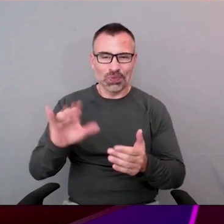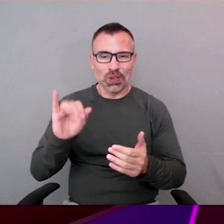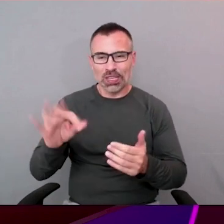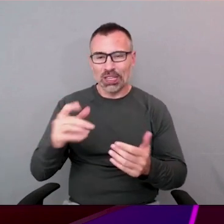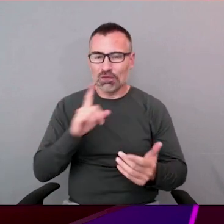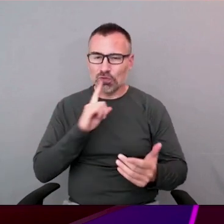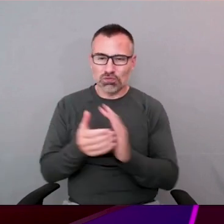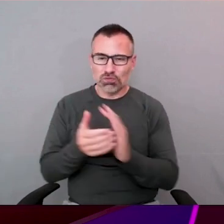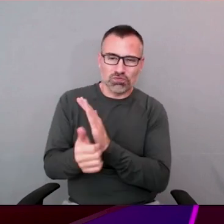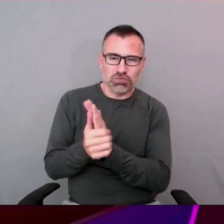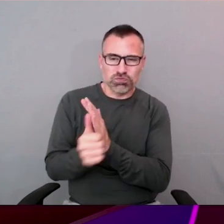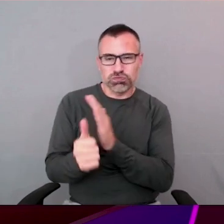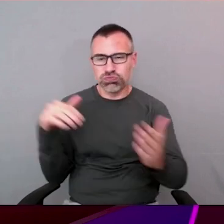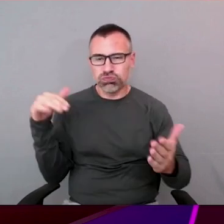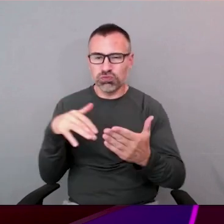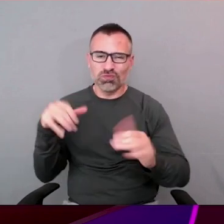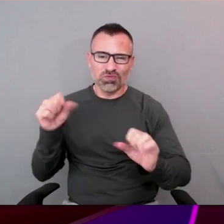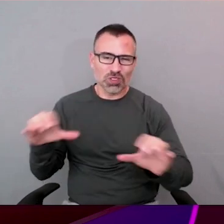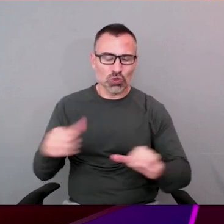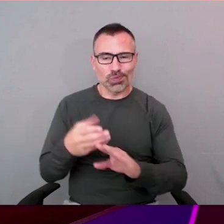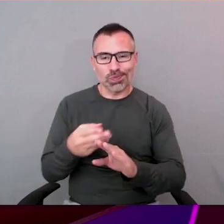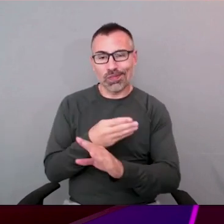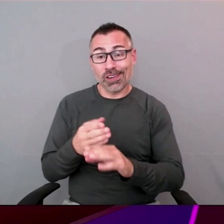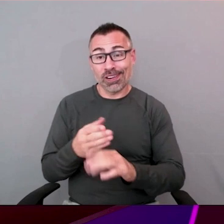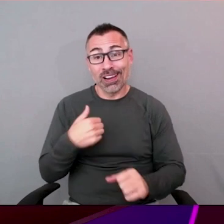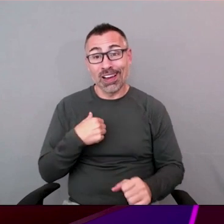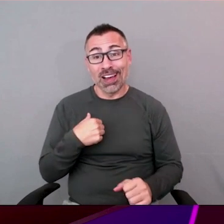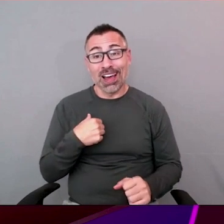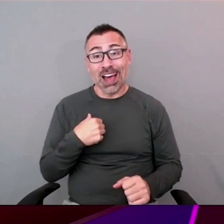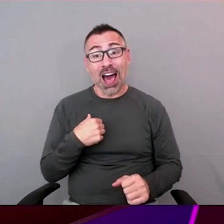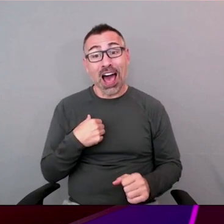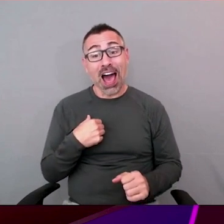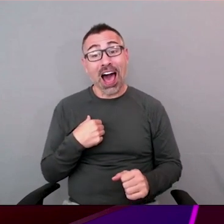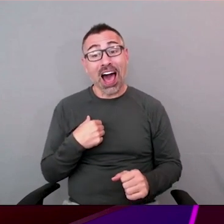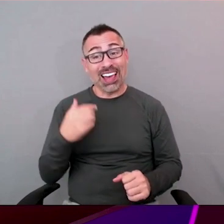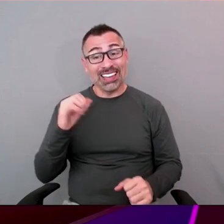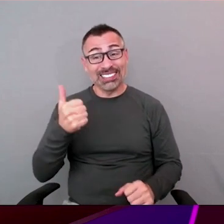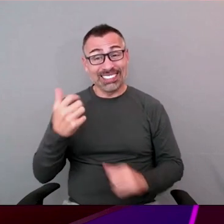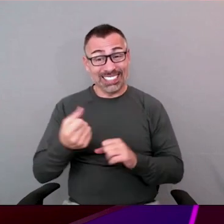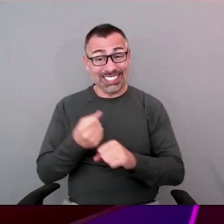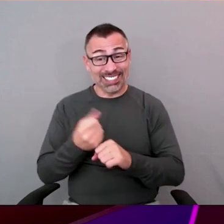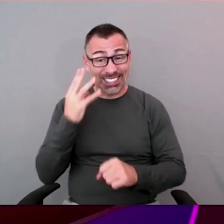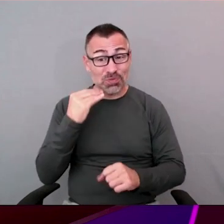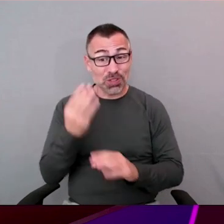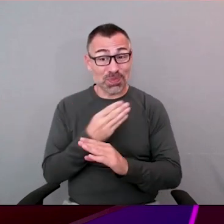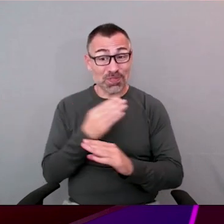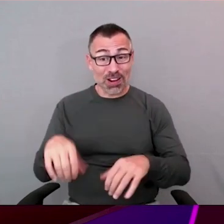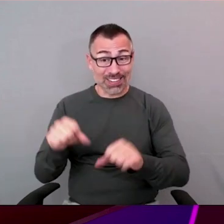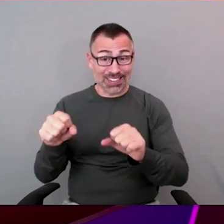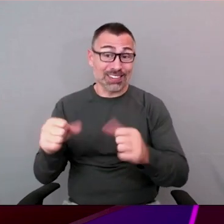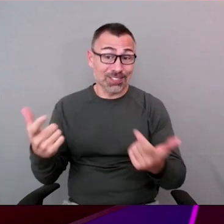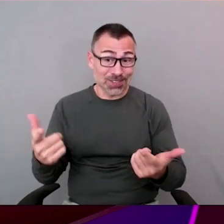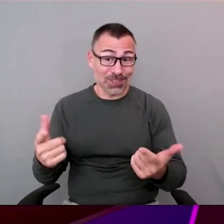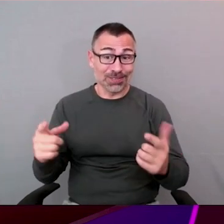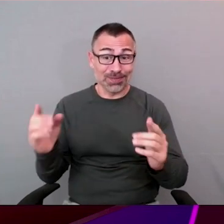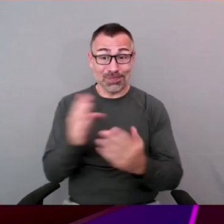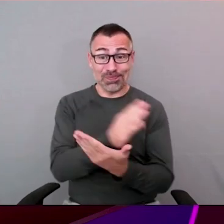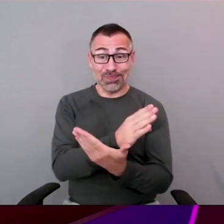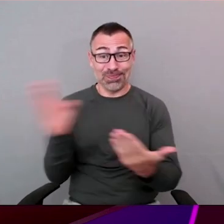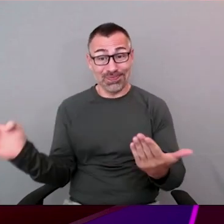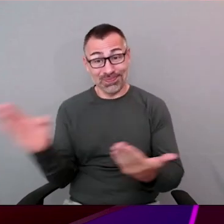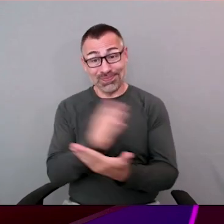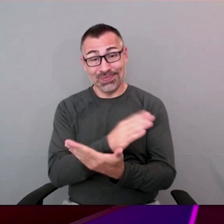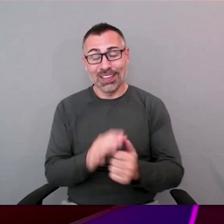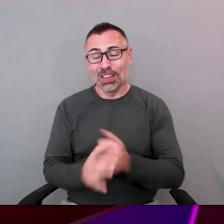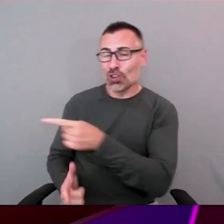yeah. I came into it with 10 years of experience before I sat this exam myself, so it can go in either direction. Well, you have a lot of experience. Not everyone